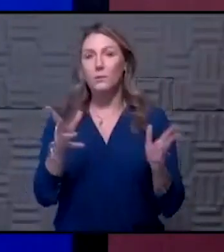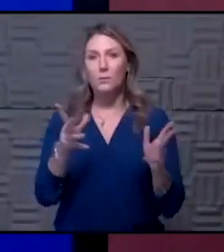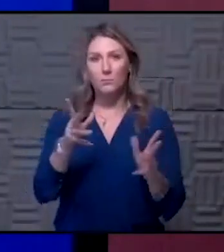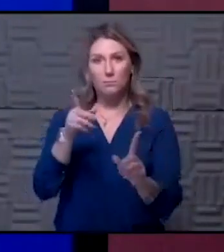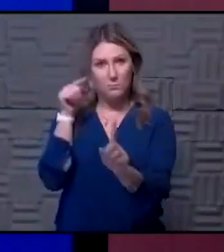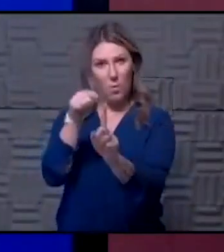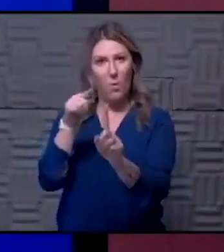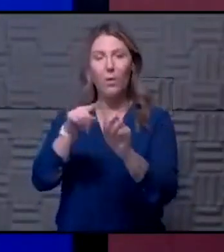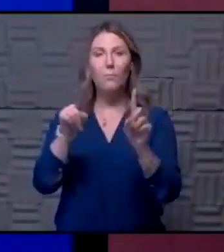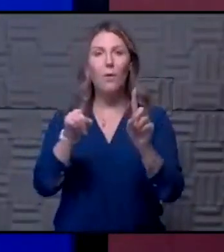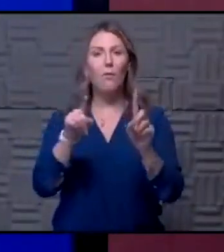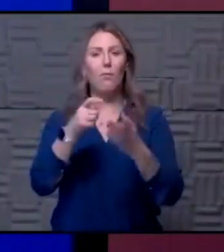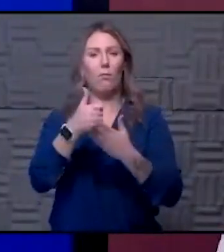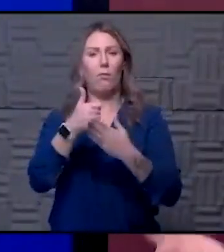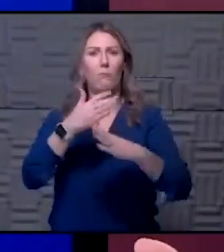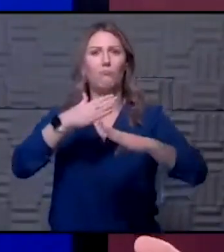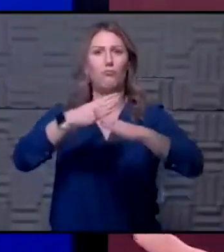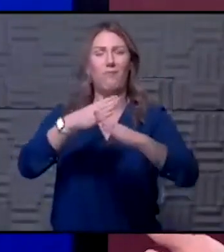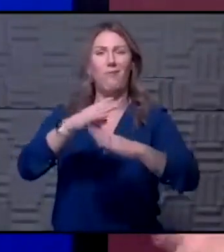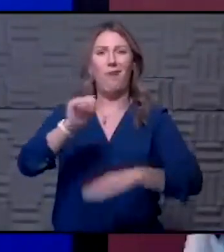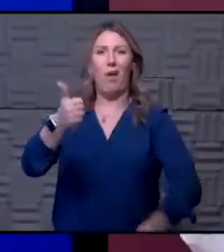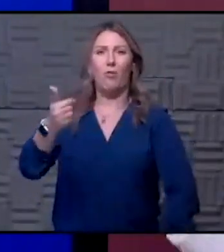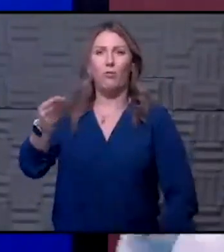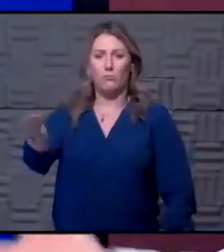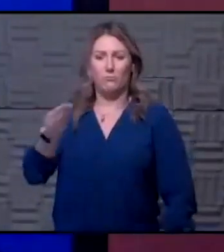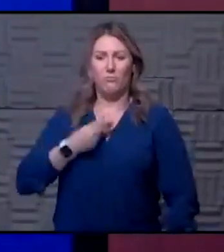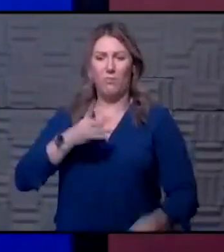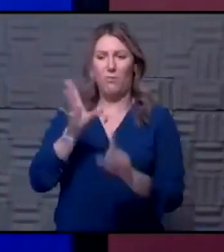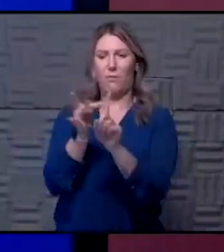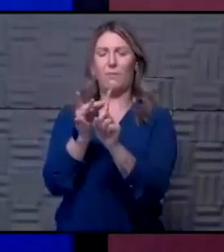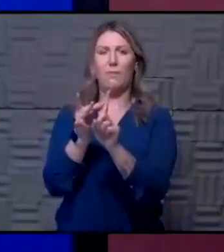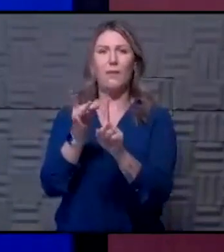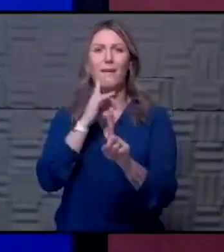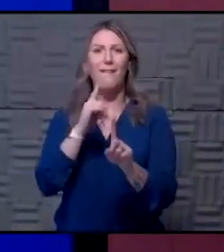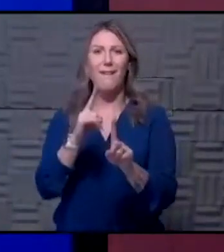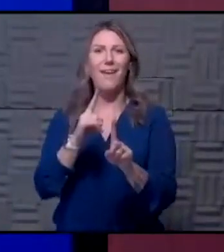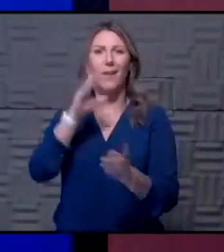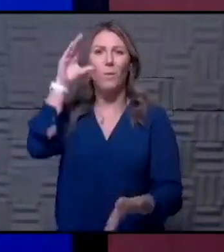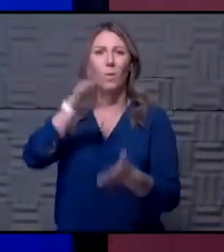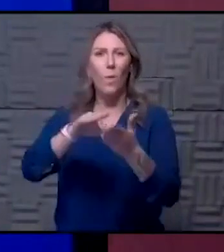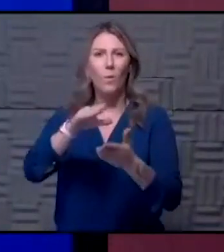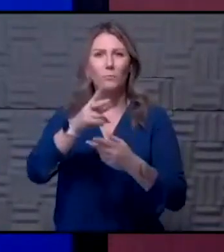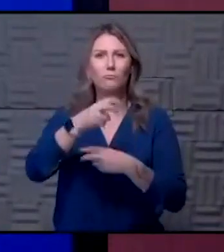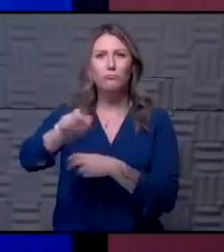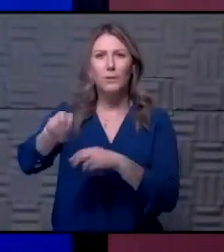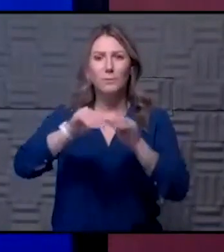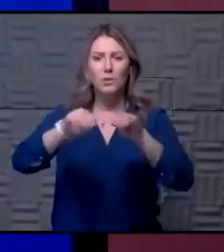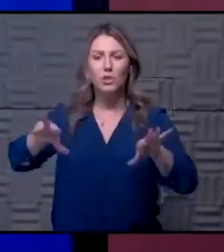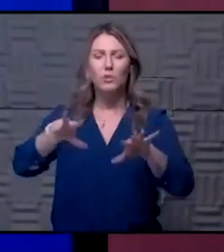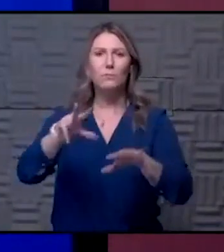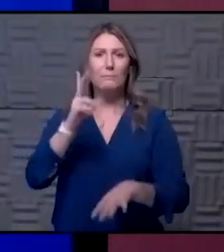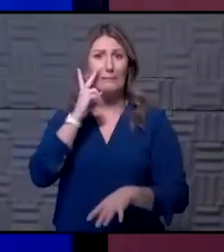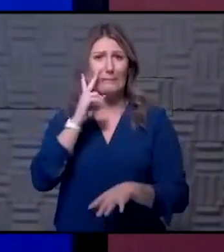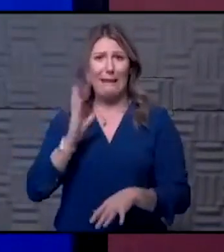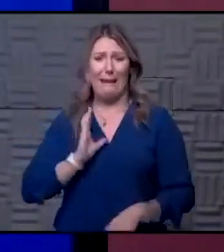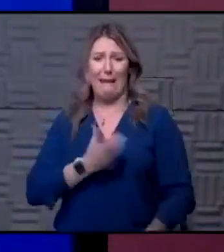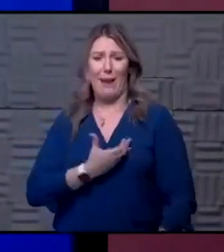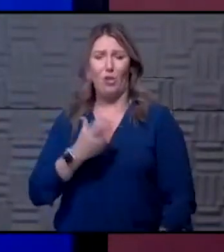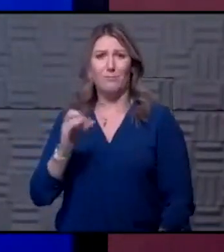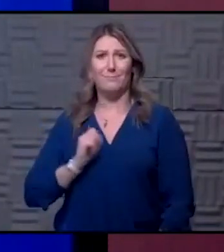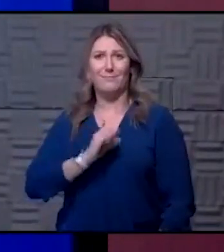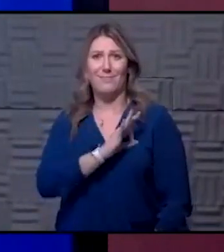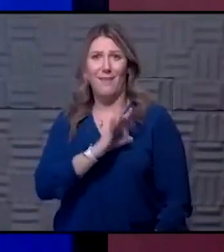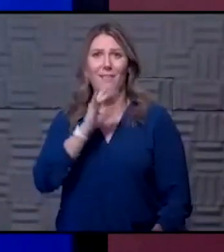can help prevent others from giving you the disease. We think it cuts back on transmission a lot, and we see that within our staff. We've just seen a